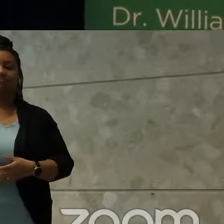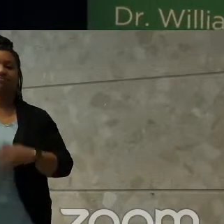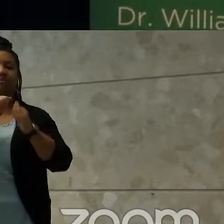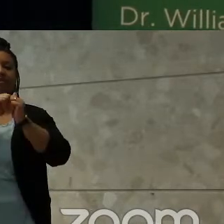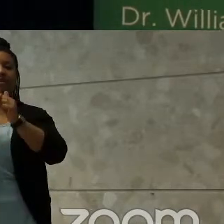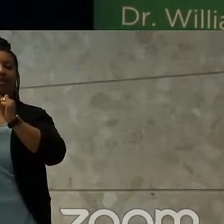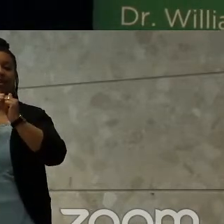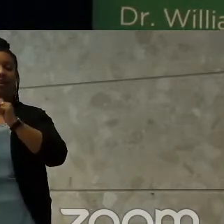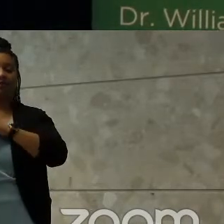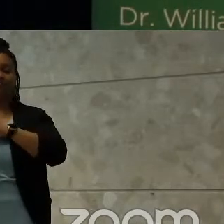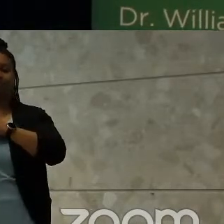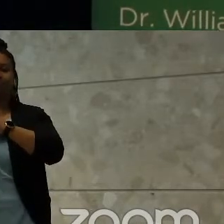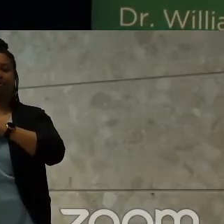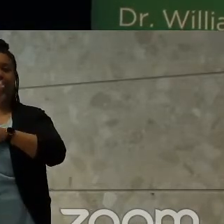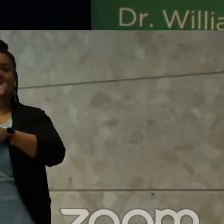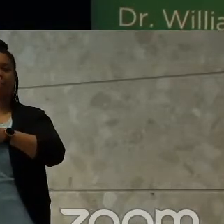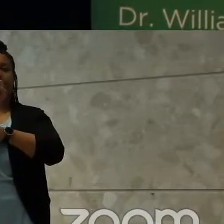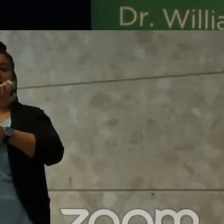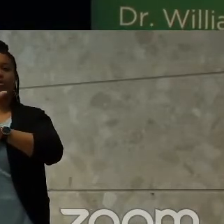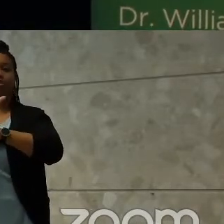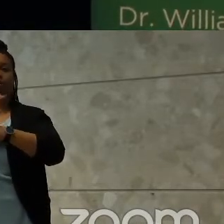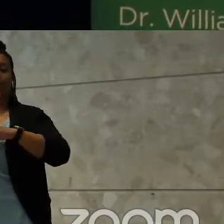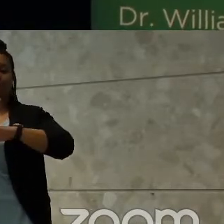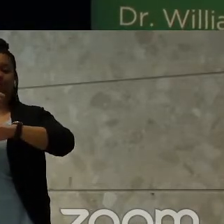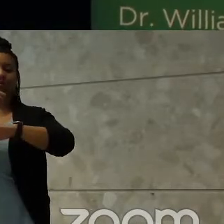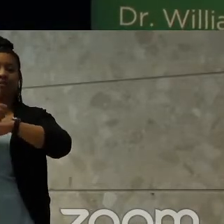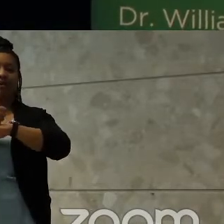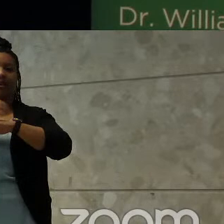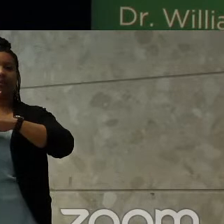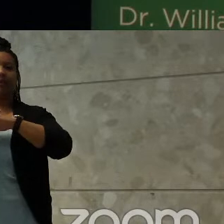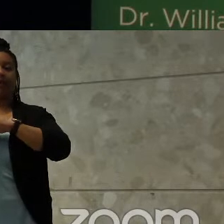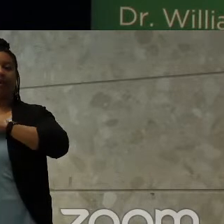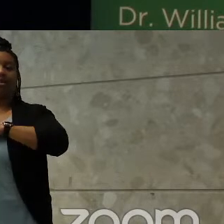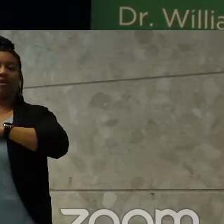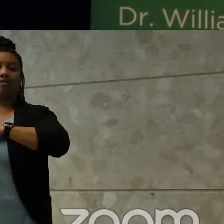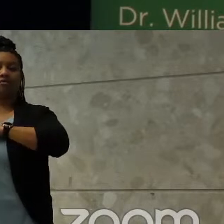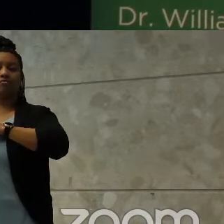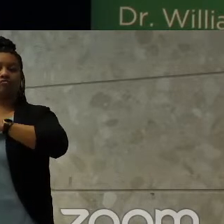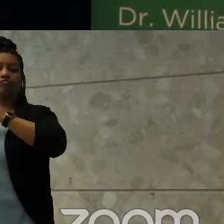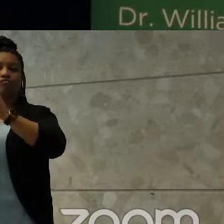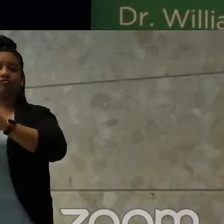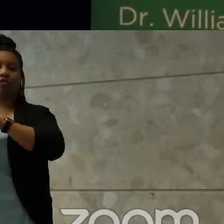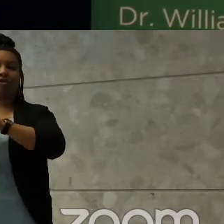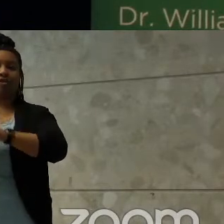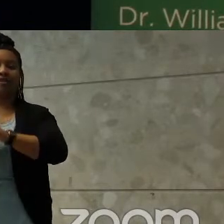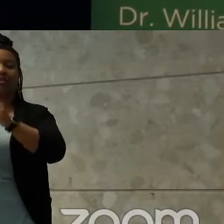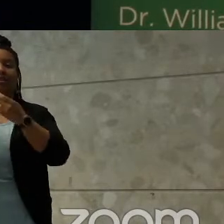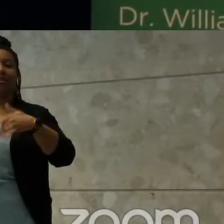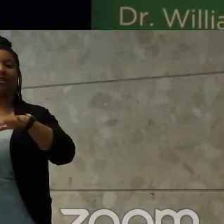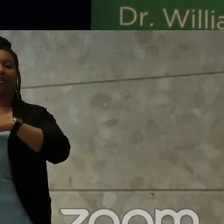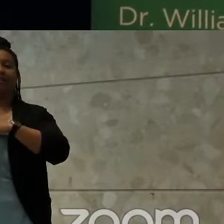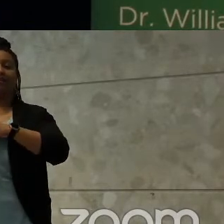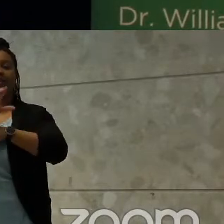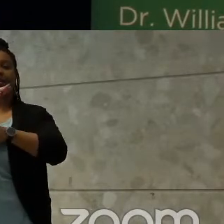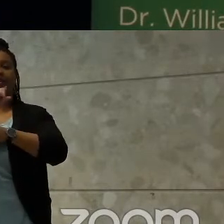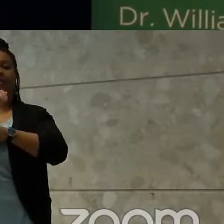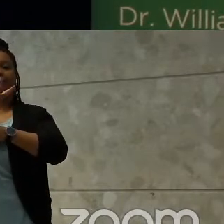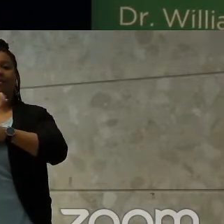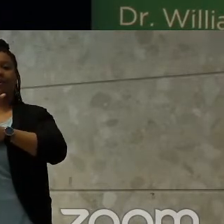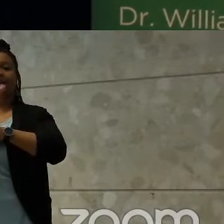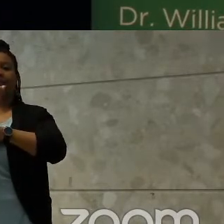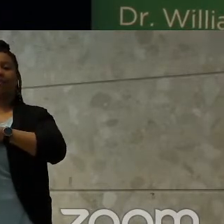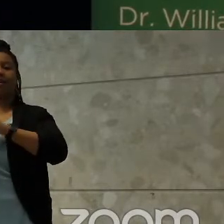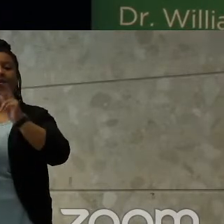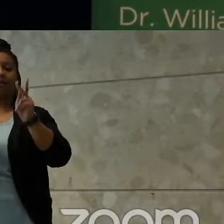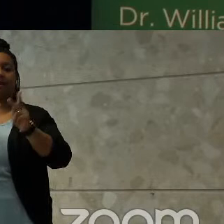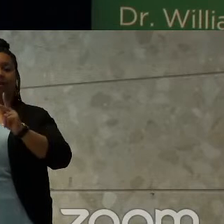State University occupies the ancestral, traditional, and contemporary lands of the Anishinaabe people. The Three